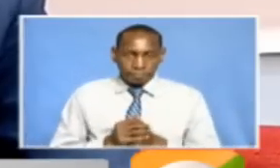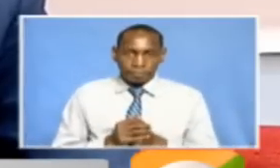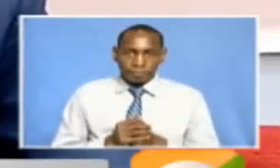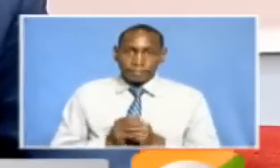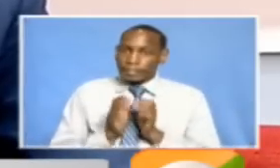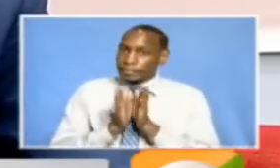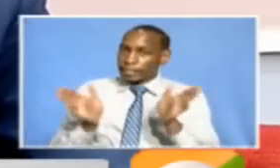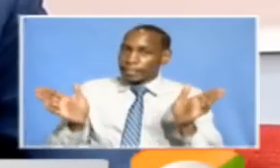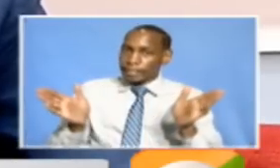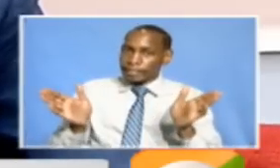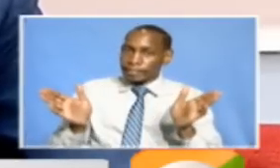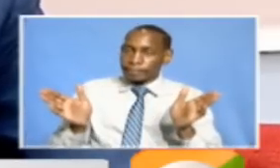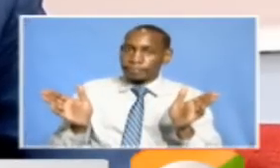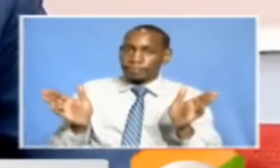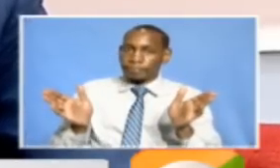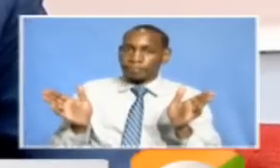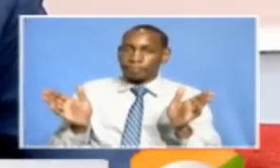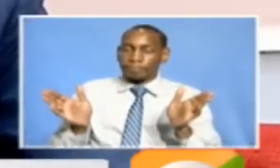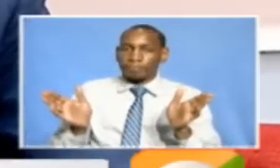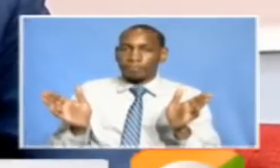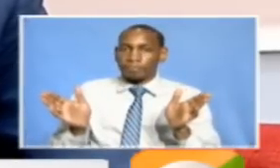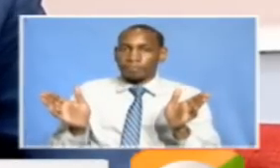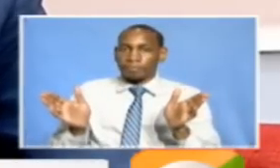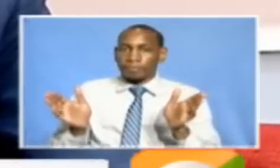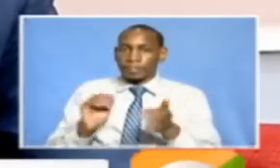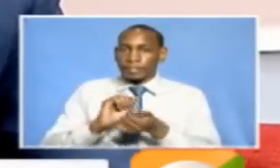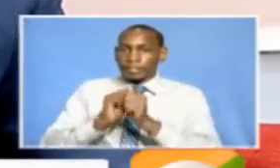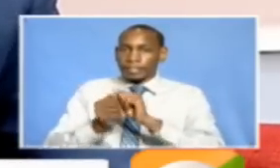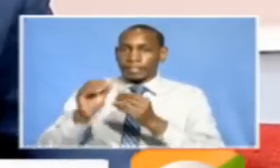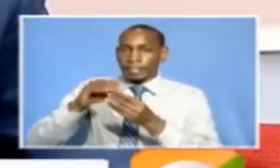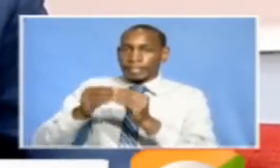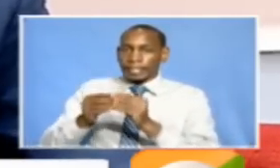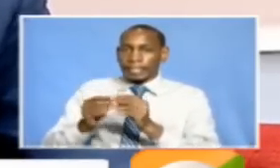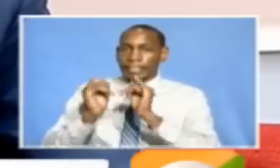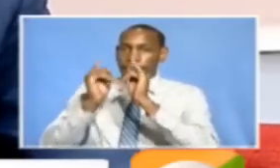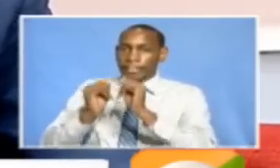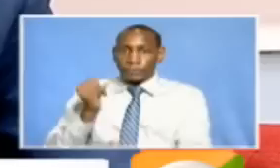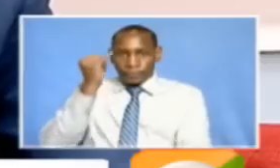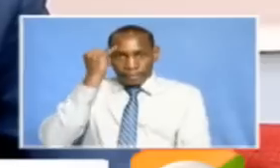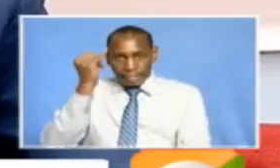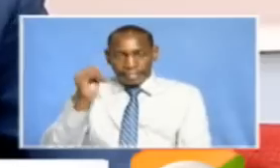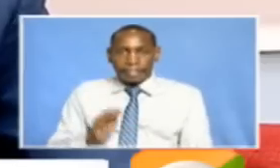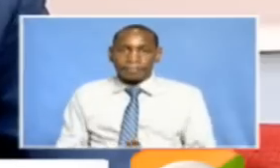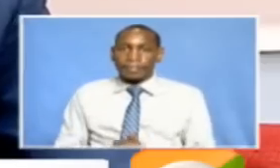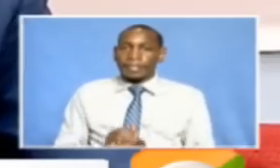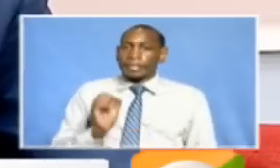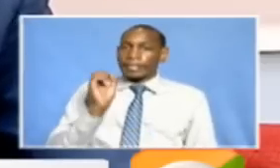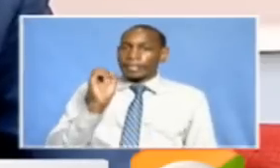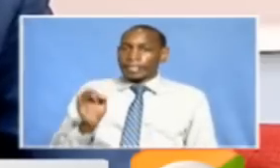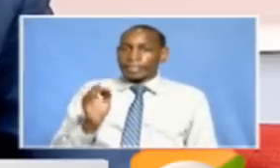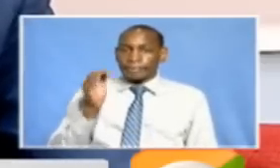largely reorient and create new norms. You see, if the norm is